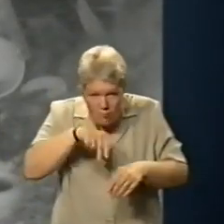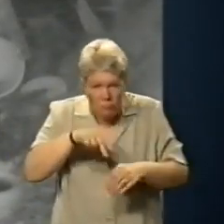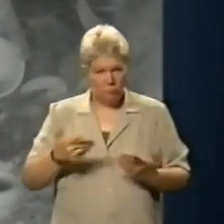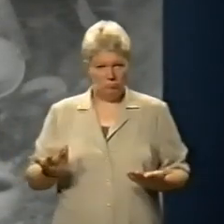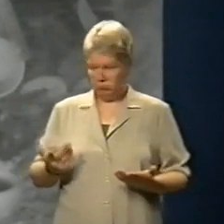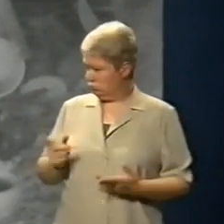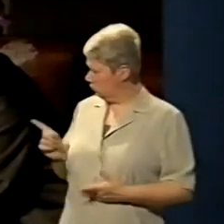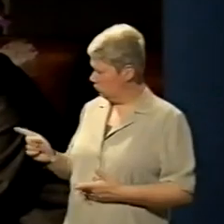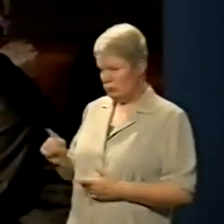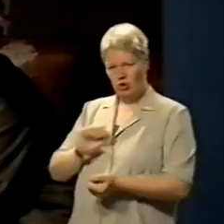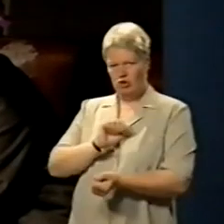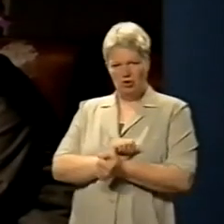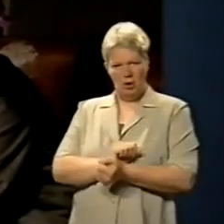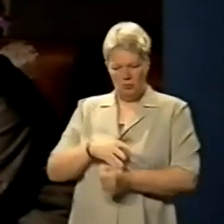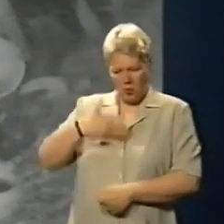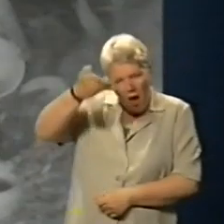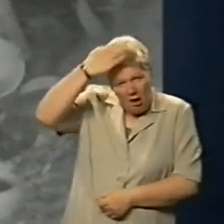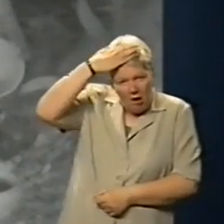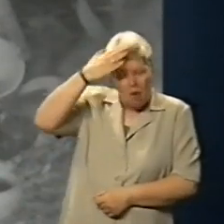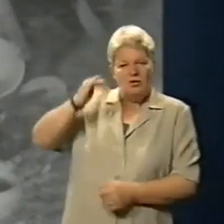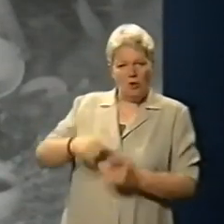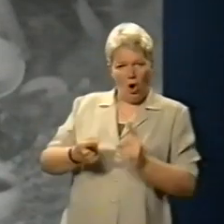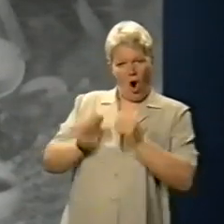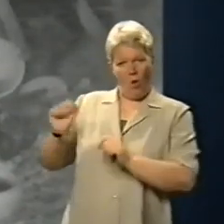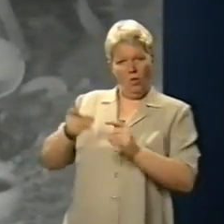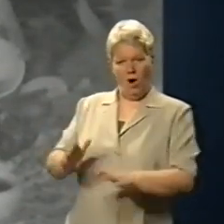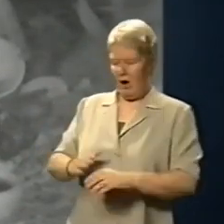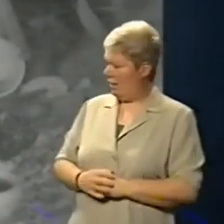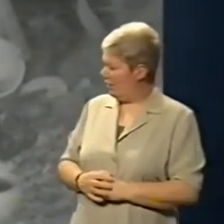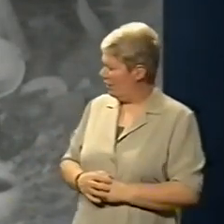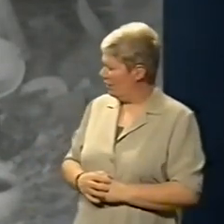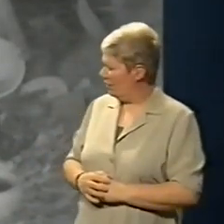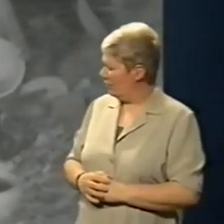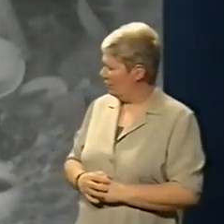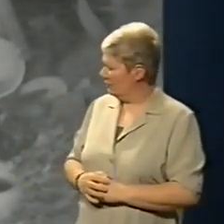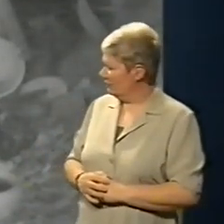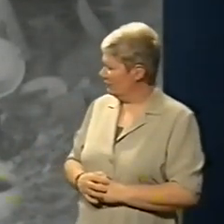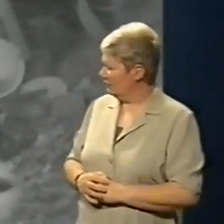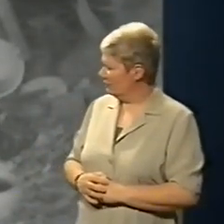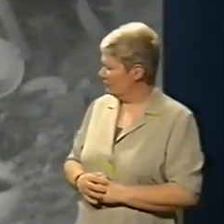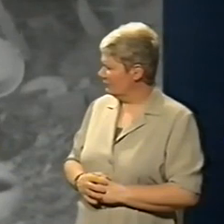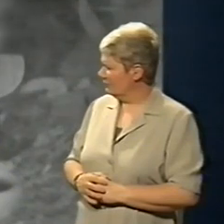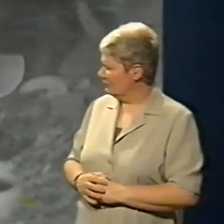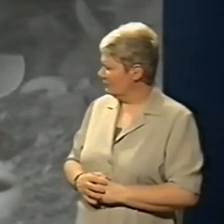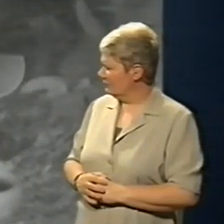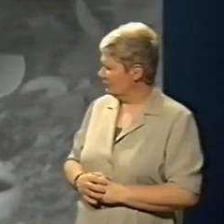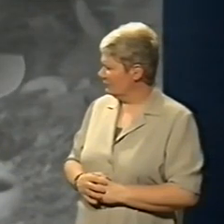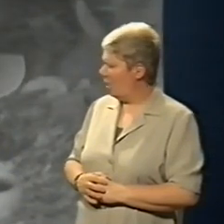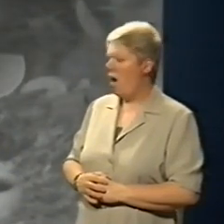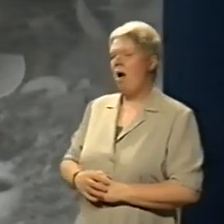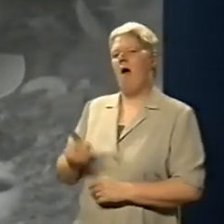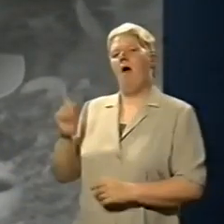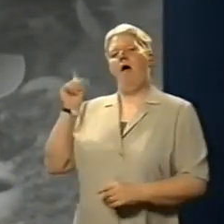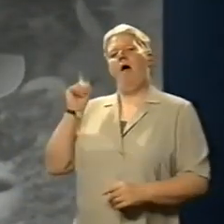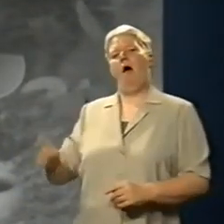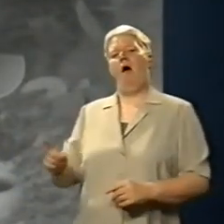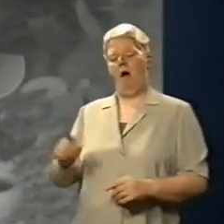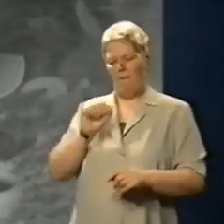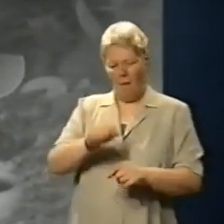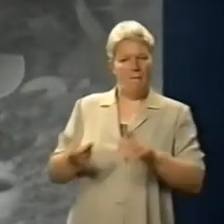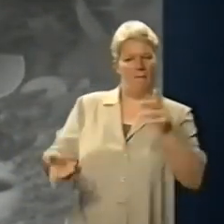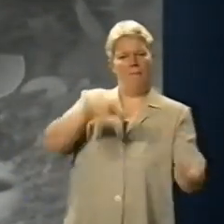but she obviously doesn't like it, so she's developed her own way of getting around it. Oh, look, she's... Oh, oh, she's bumped it.